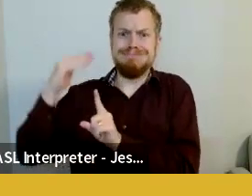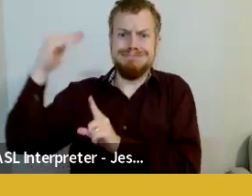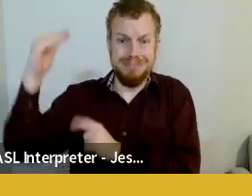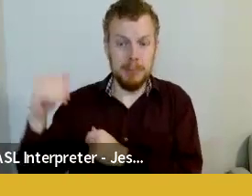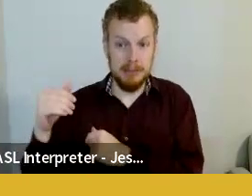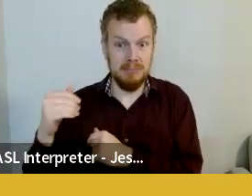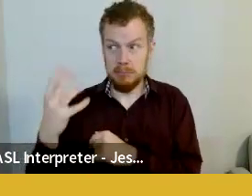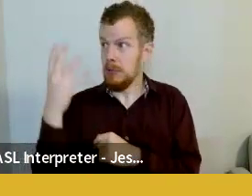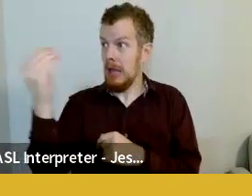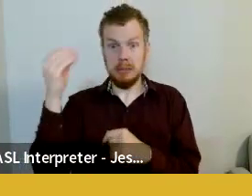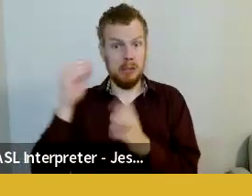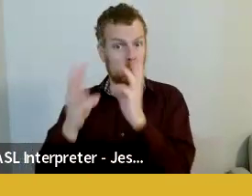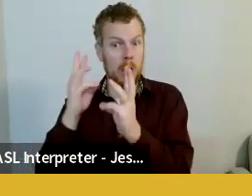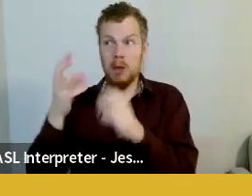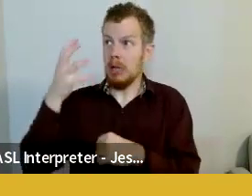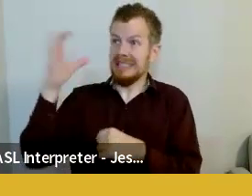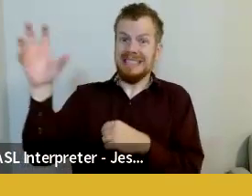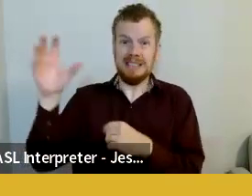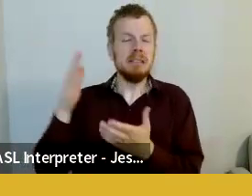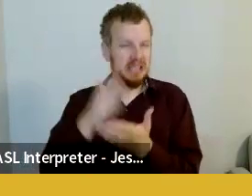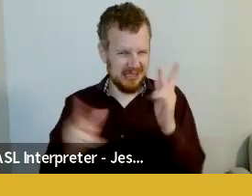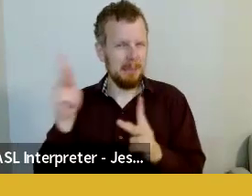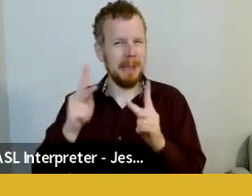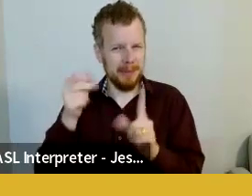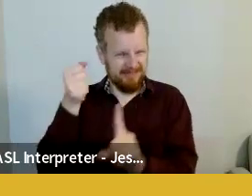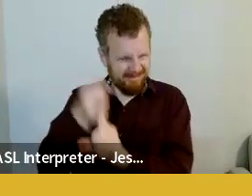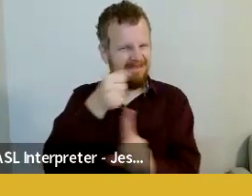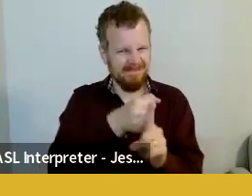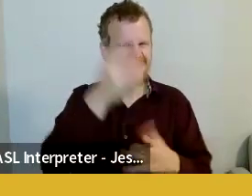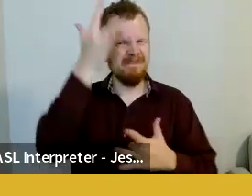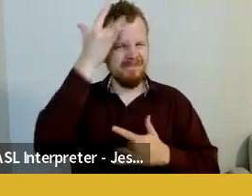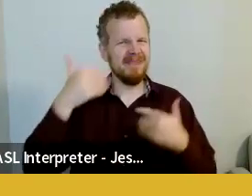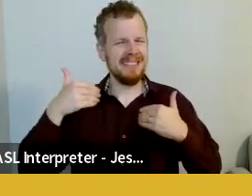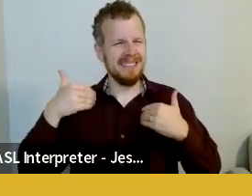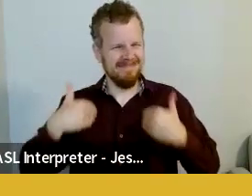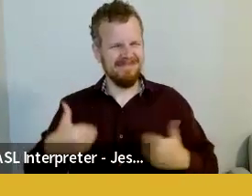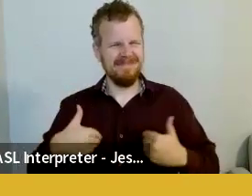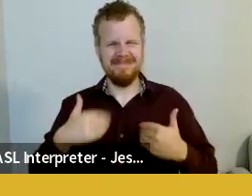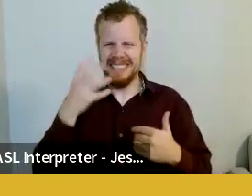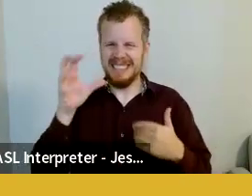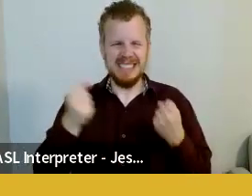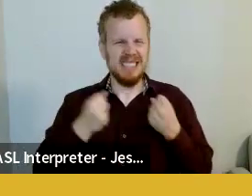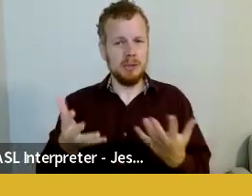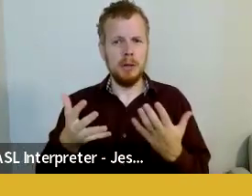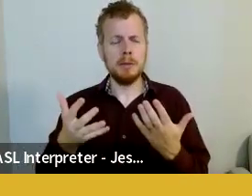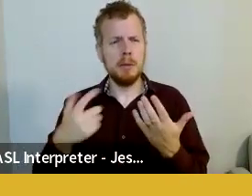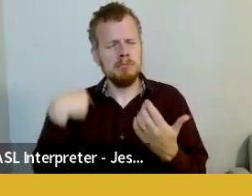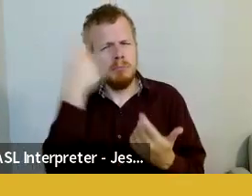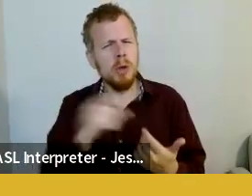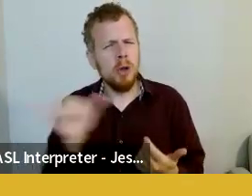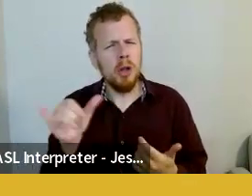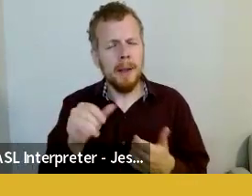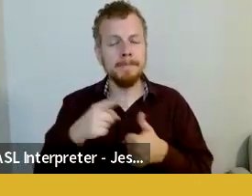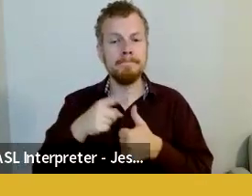more folks can have this as a heat-related illness. So some symptoms of heat exhaustion include